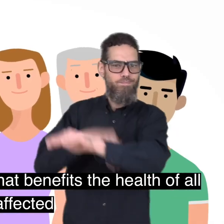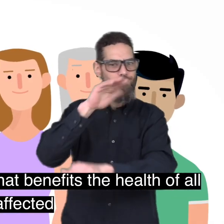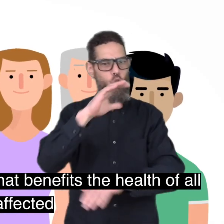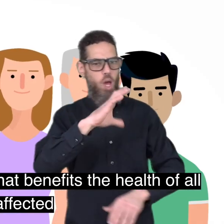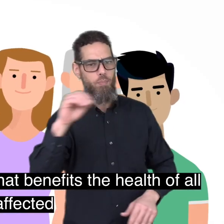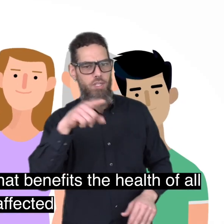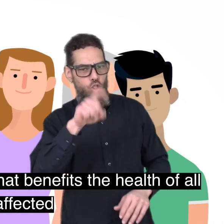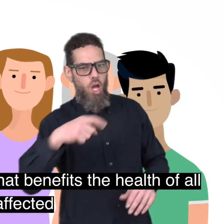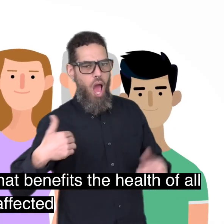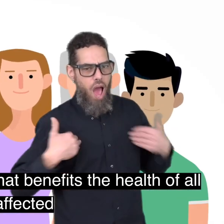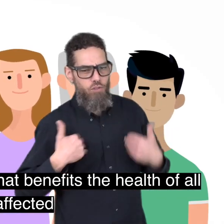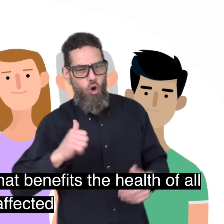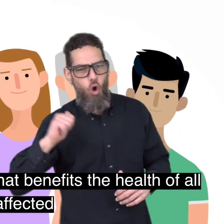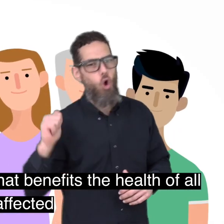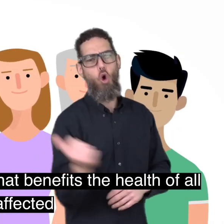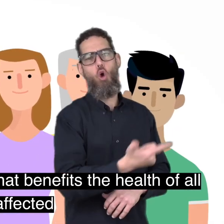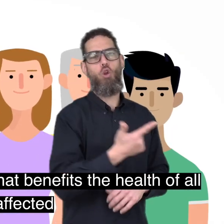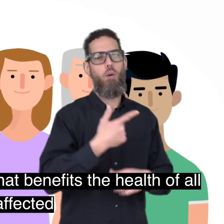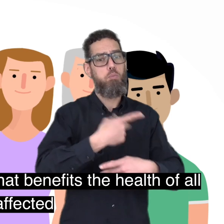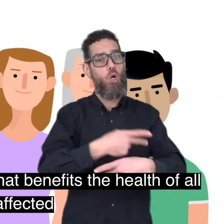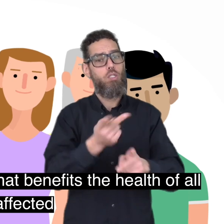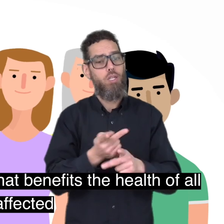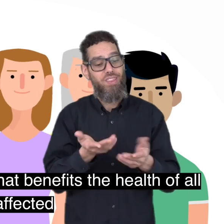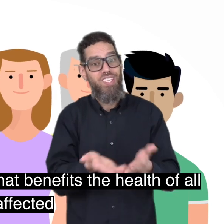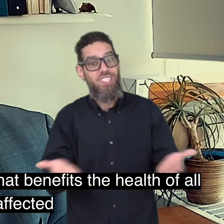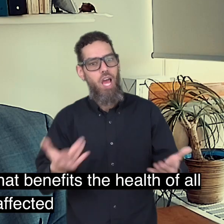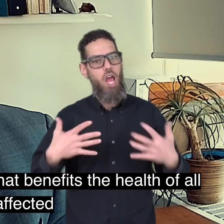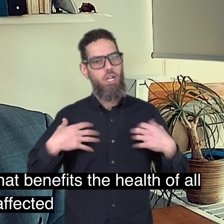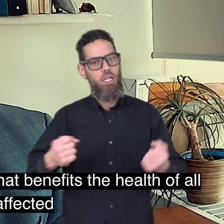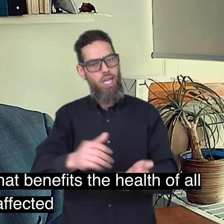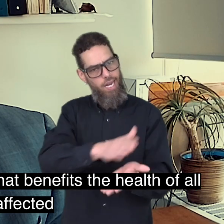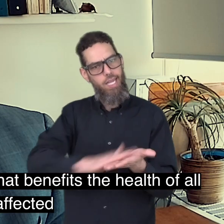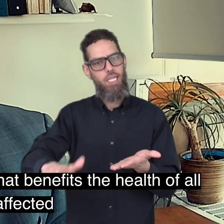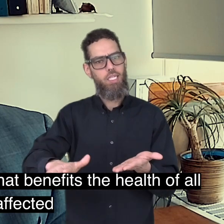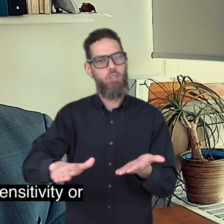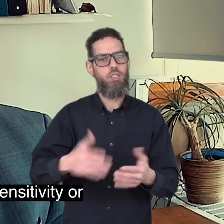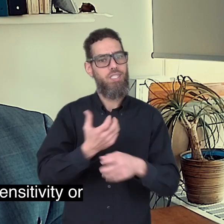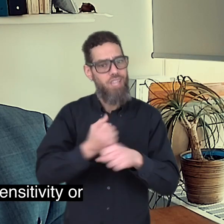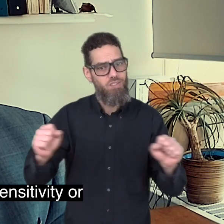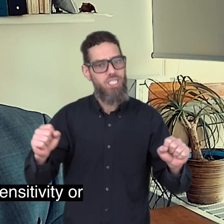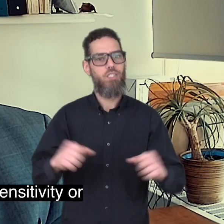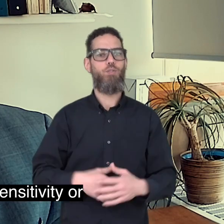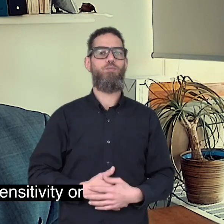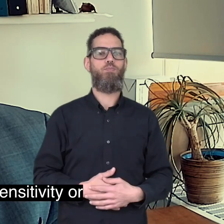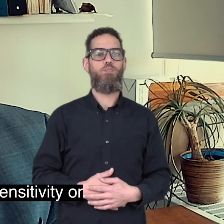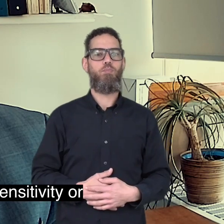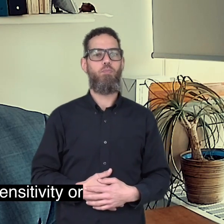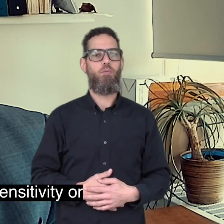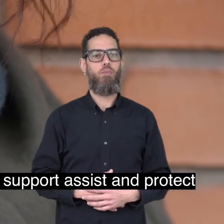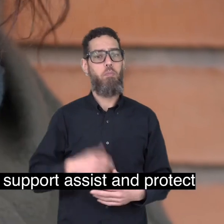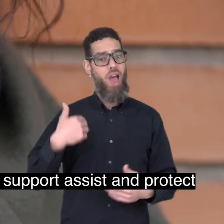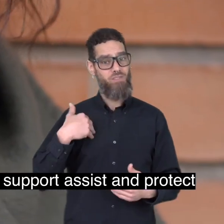all Canadians, including those most deeply affected by the issue. People with multiple chemical sensitivity, or